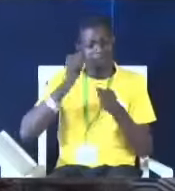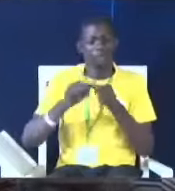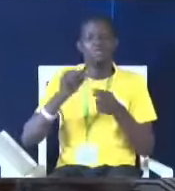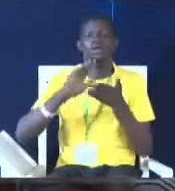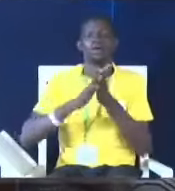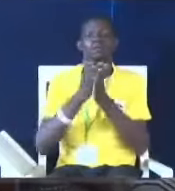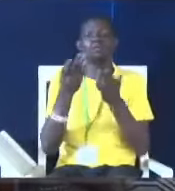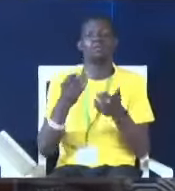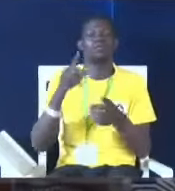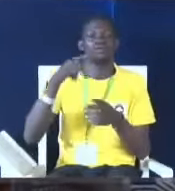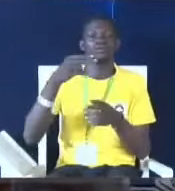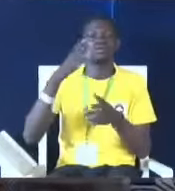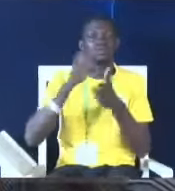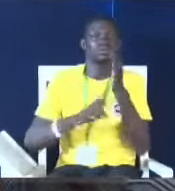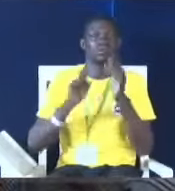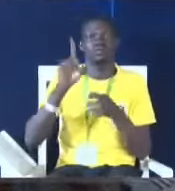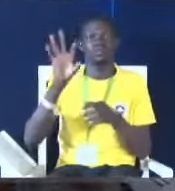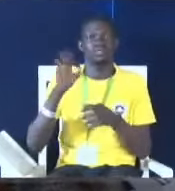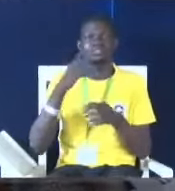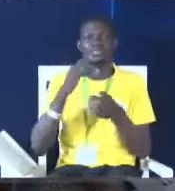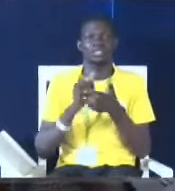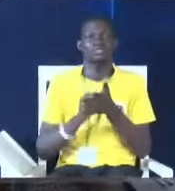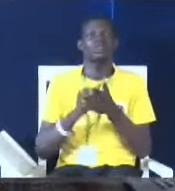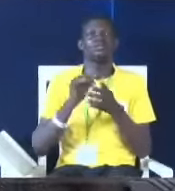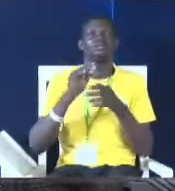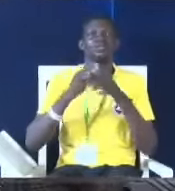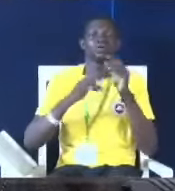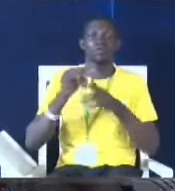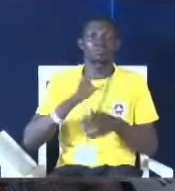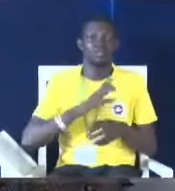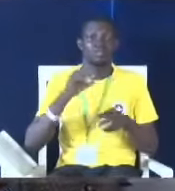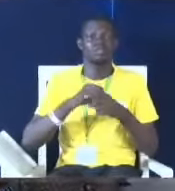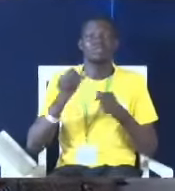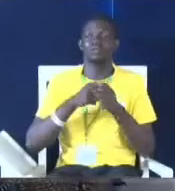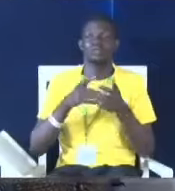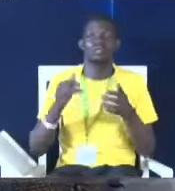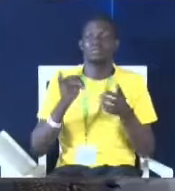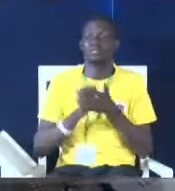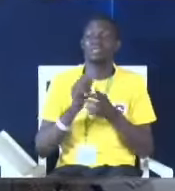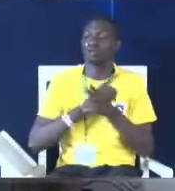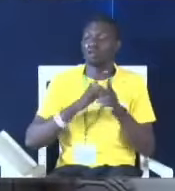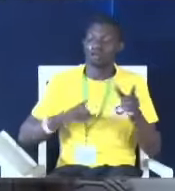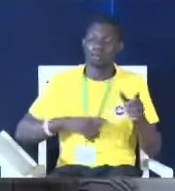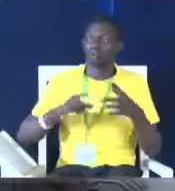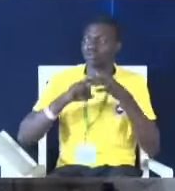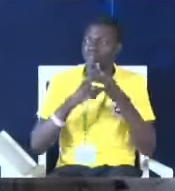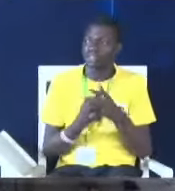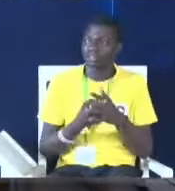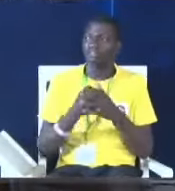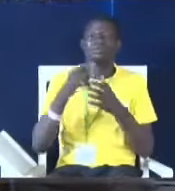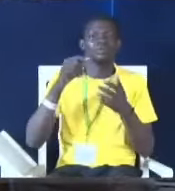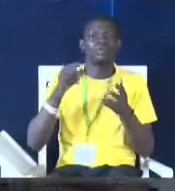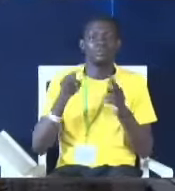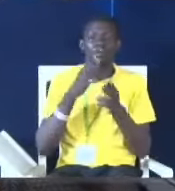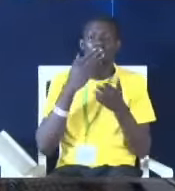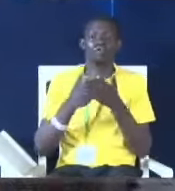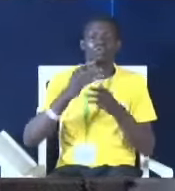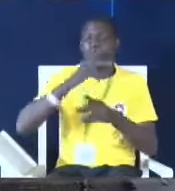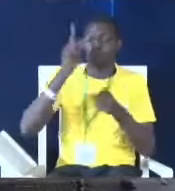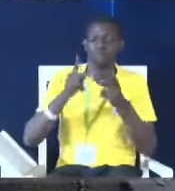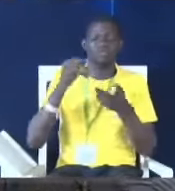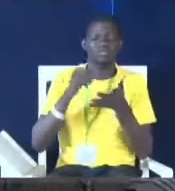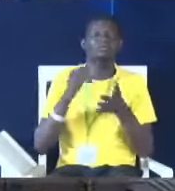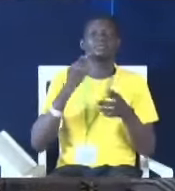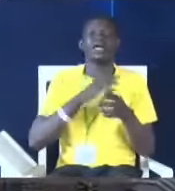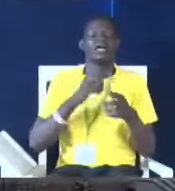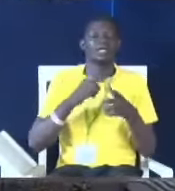of Philippians chapter 1 verse 9 that said, be you confident of this very thing, that the Lord that has started this very good work will surely perfect it.